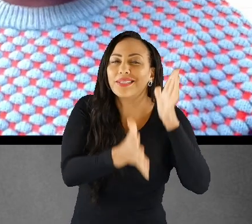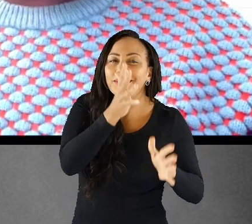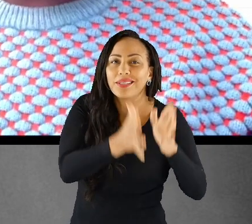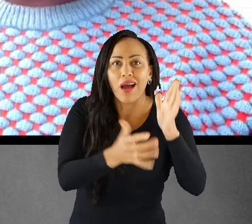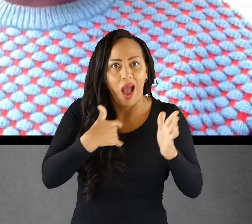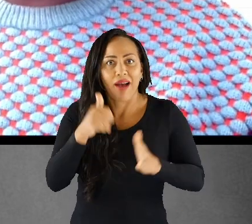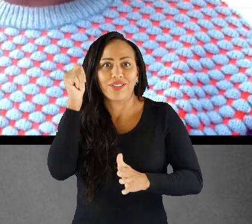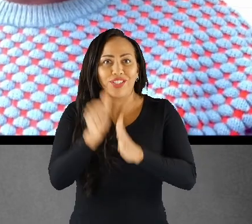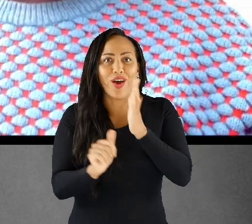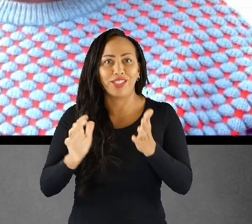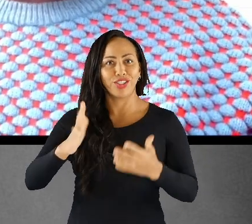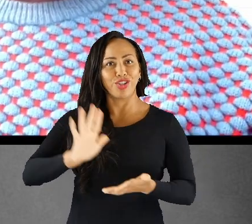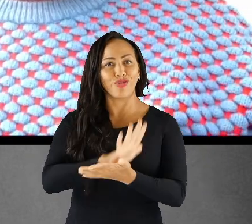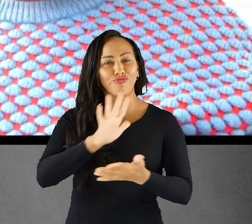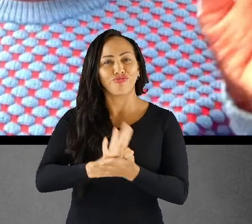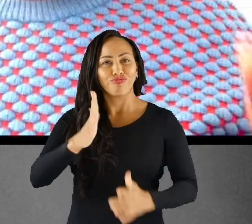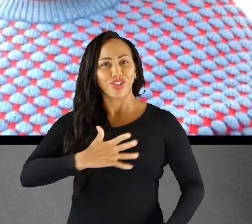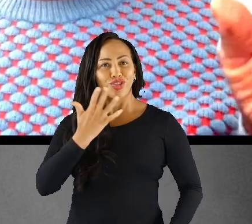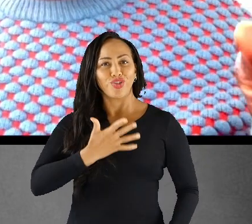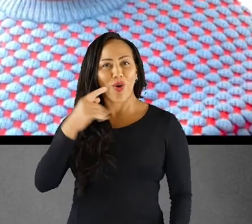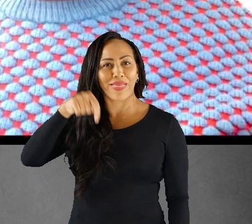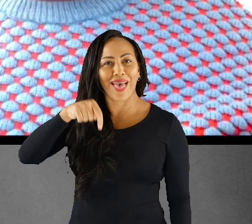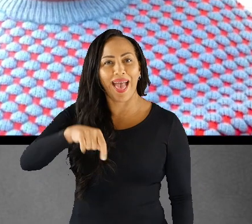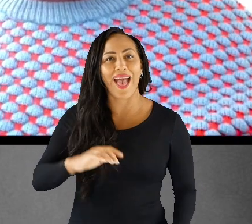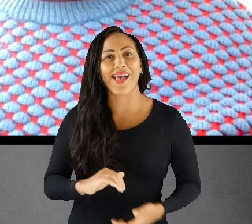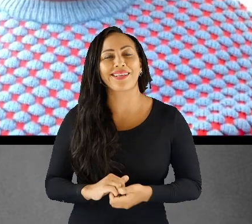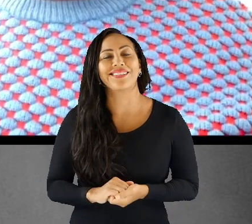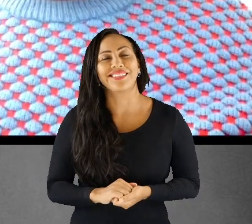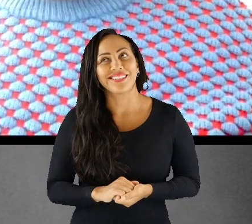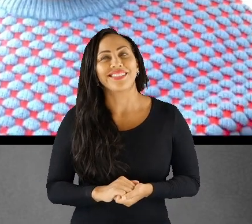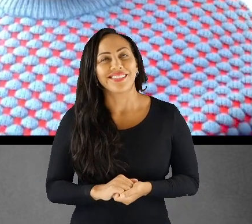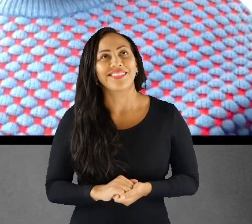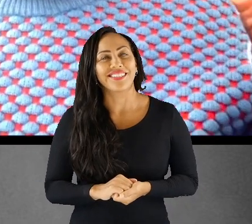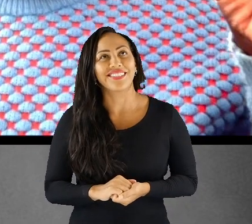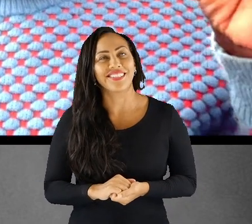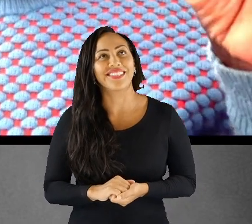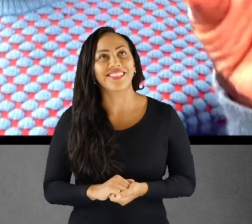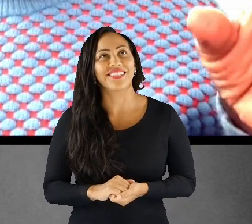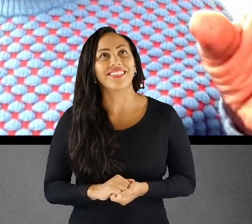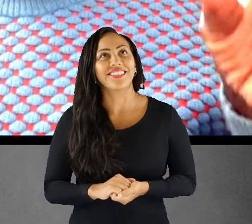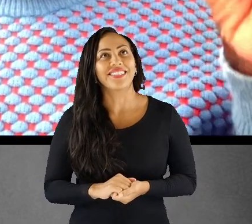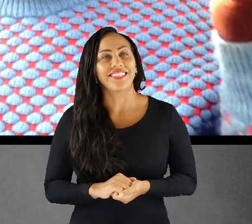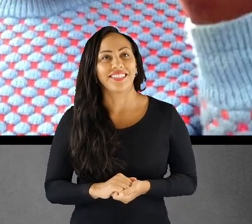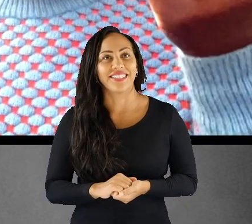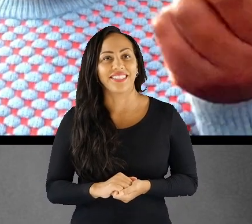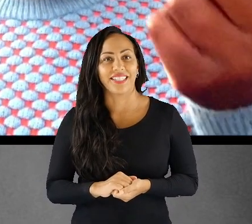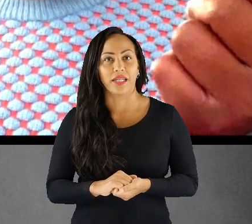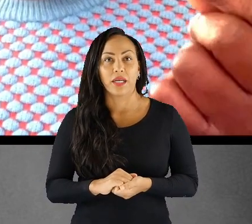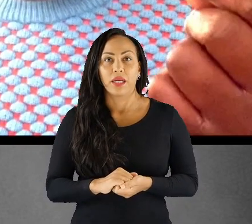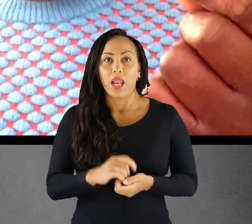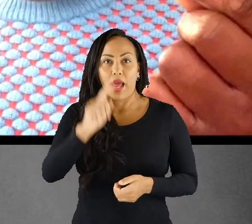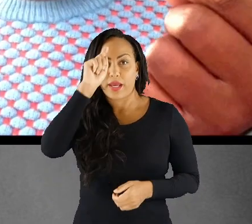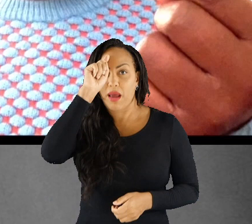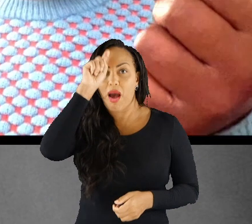enjoy that actually, because you really see that one grain